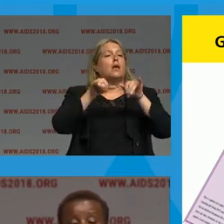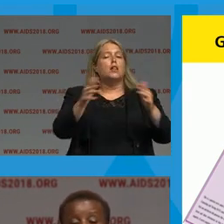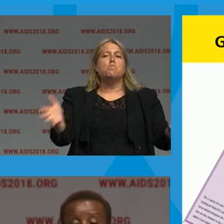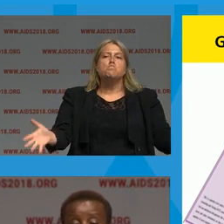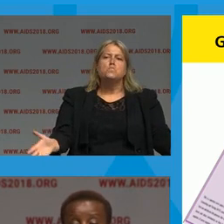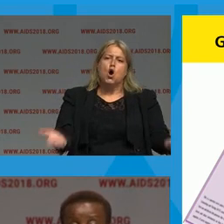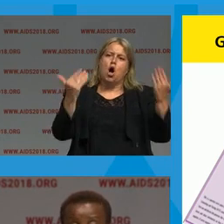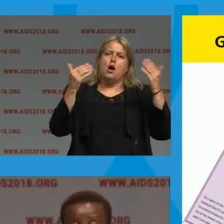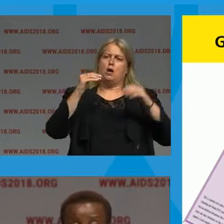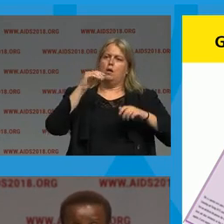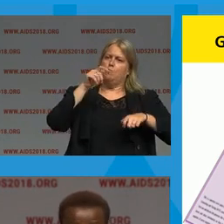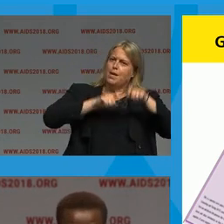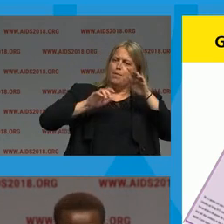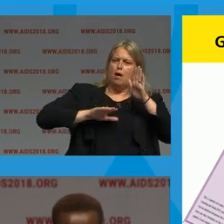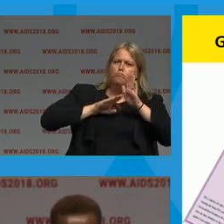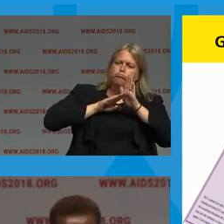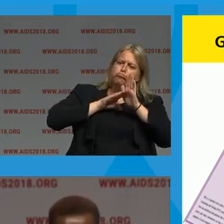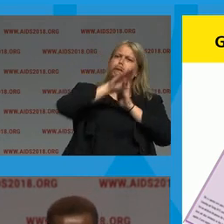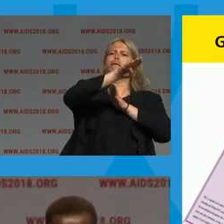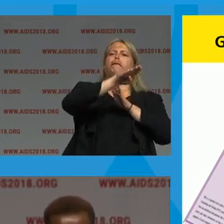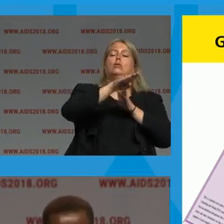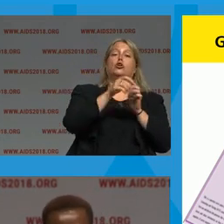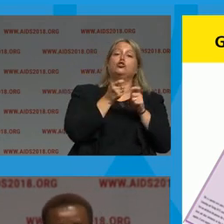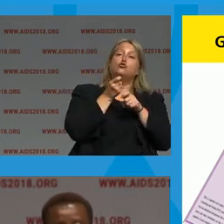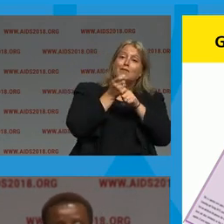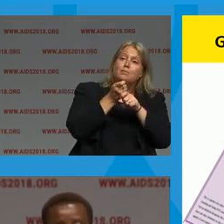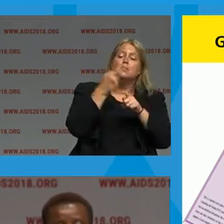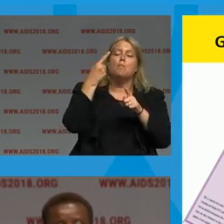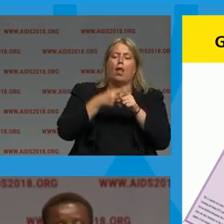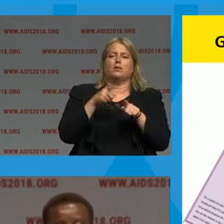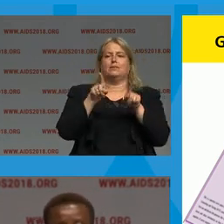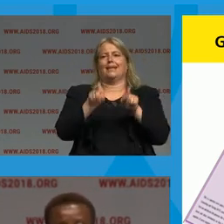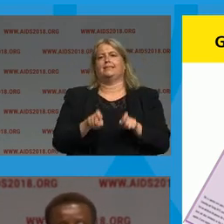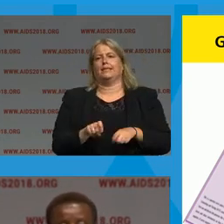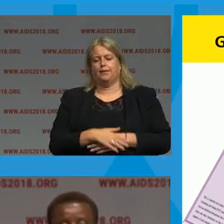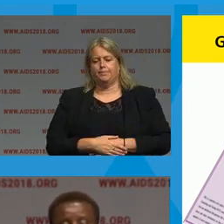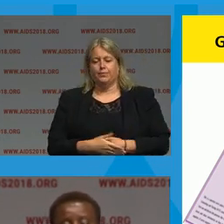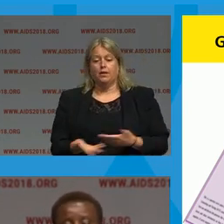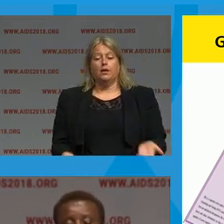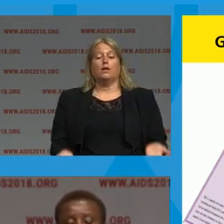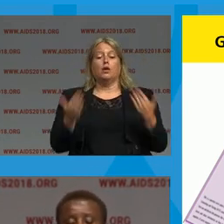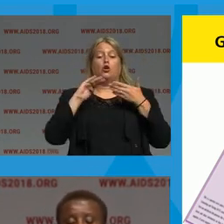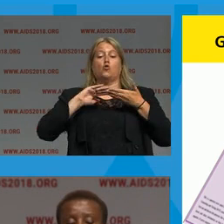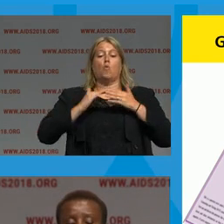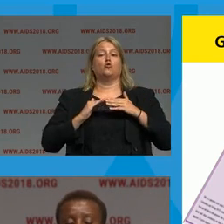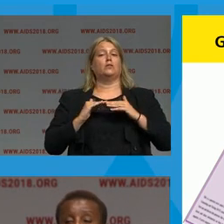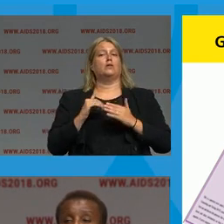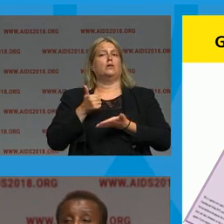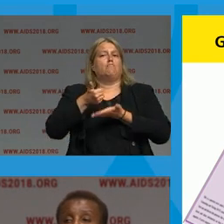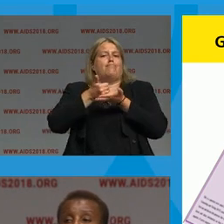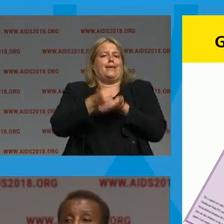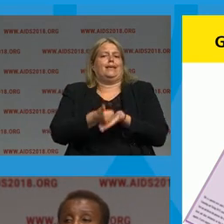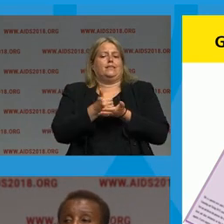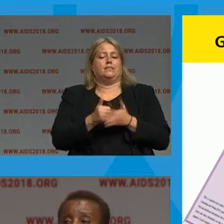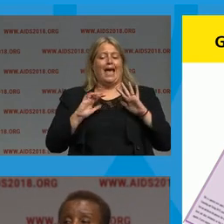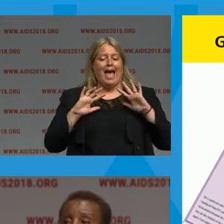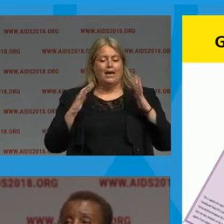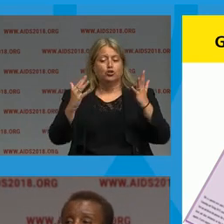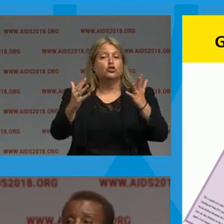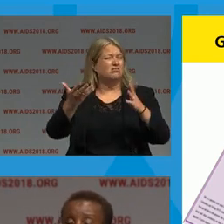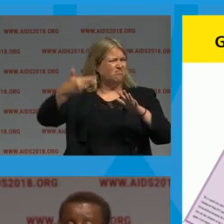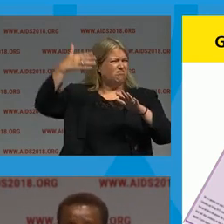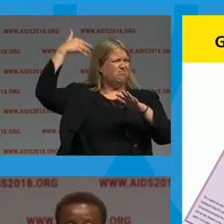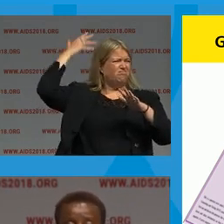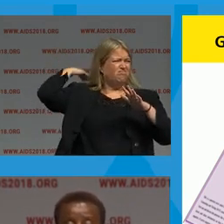a significant uptake of testing. Community-based action is one of those areas where in the early days we